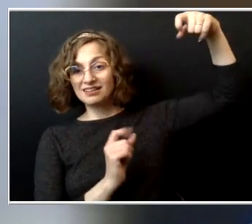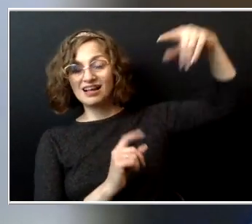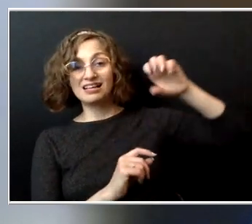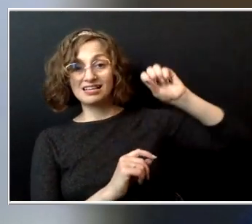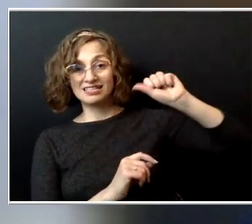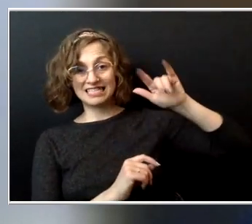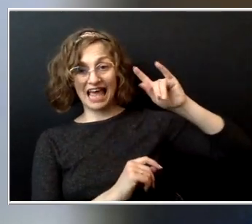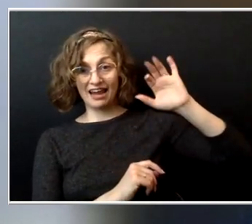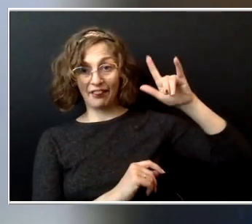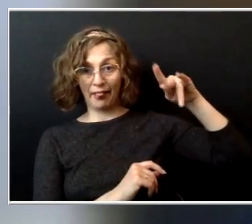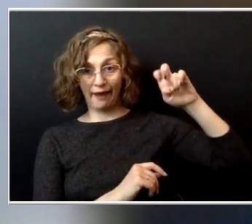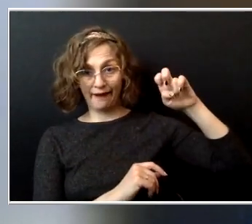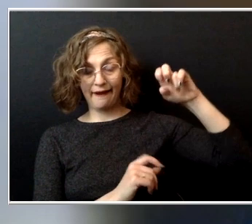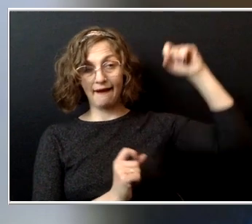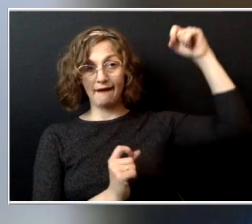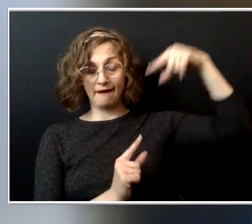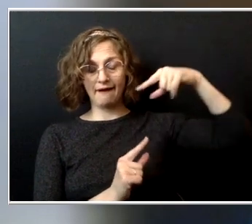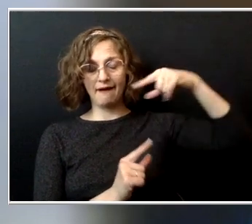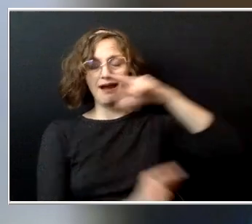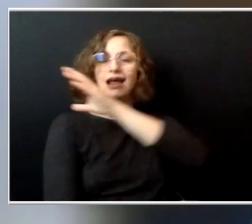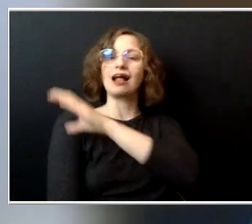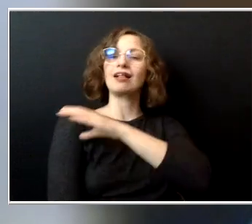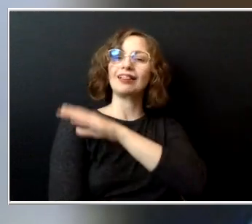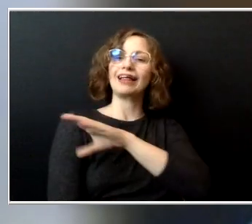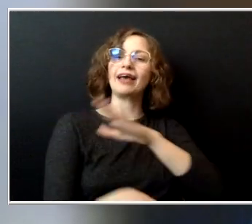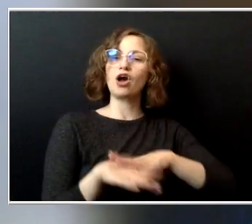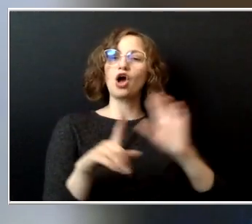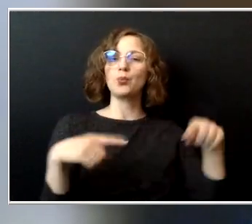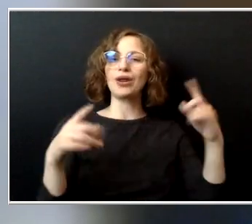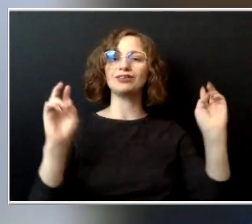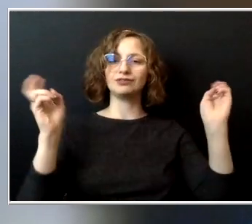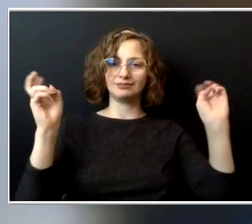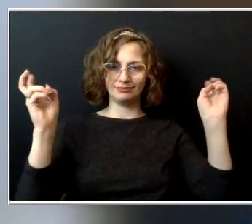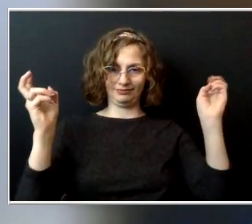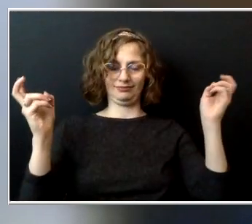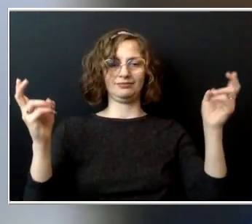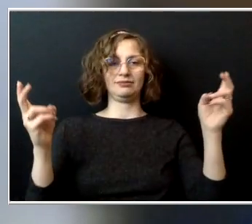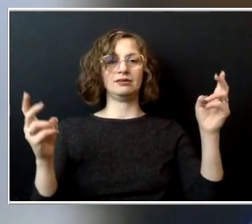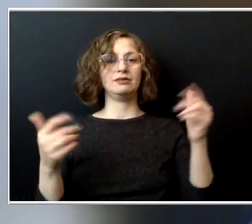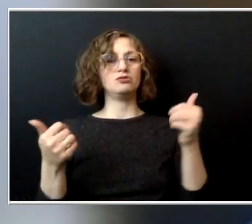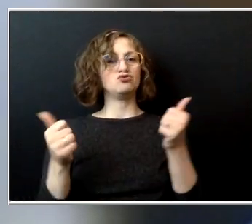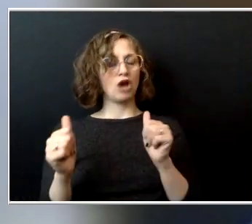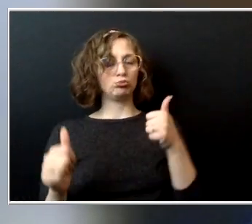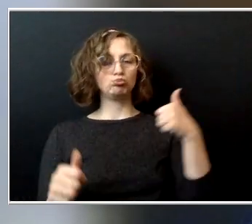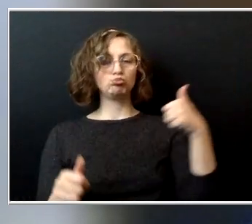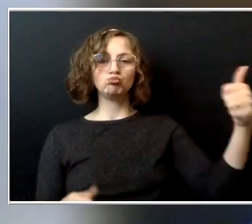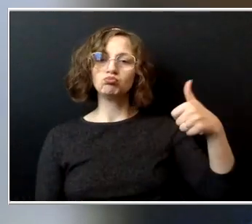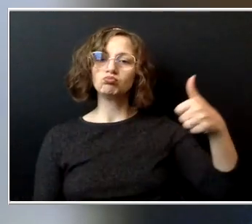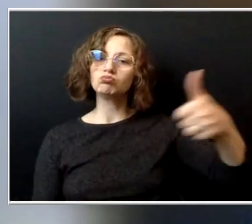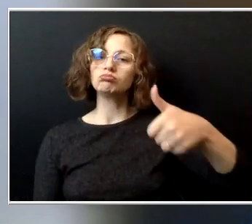clinic on wheels, and to try and go to areas where healthcare was,